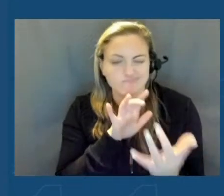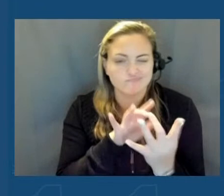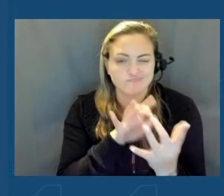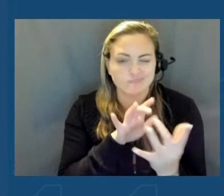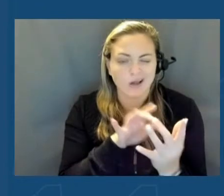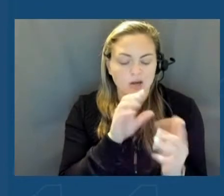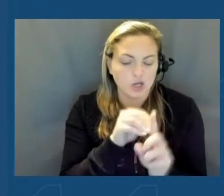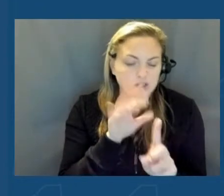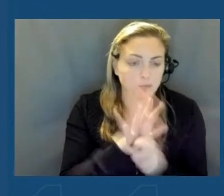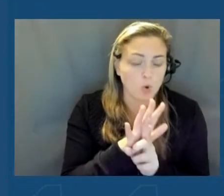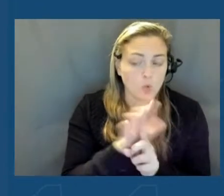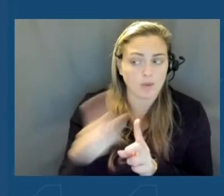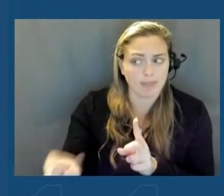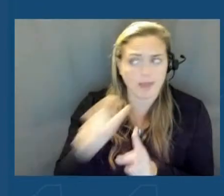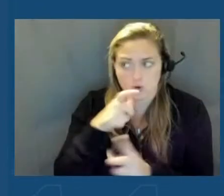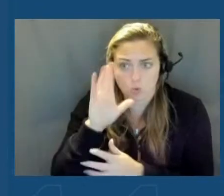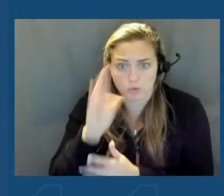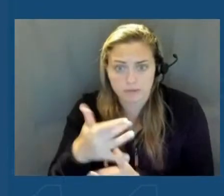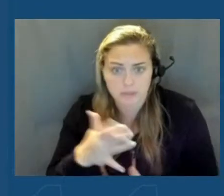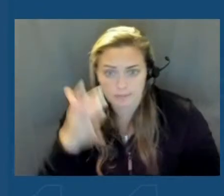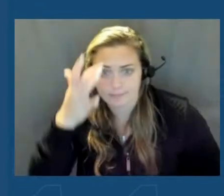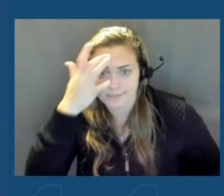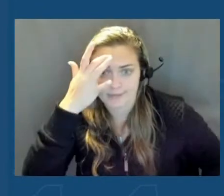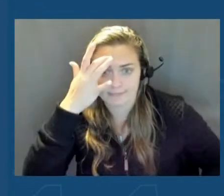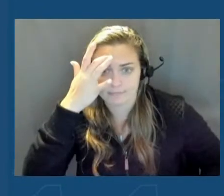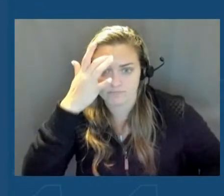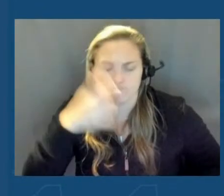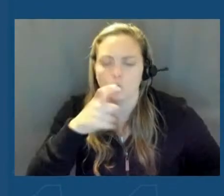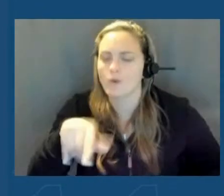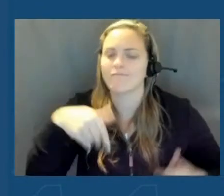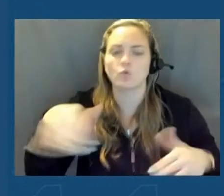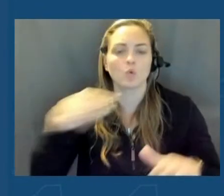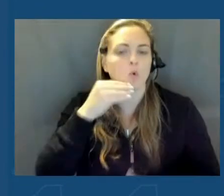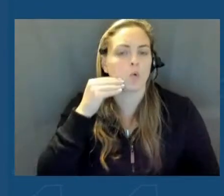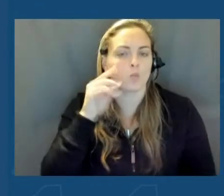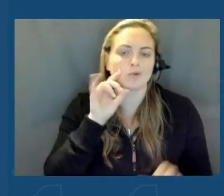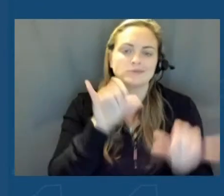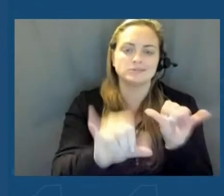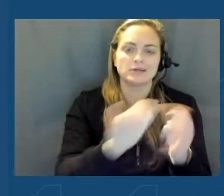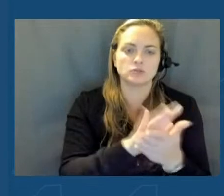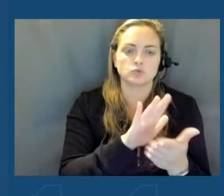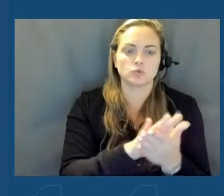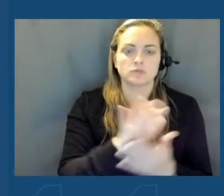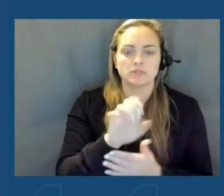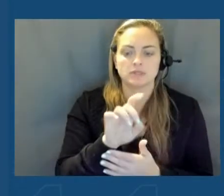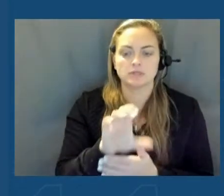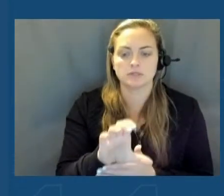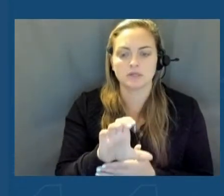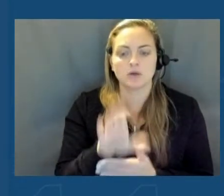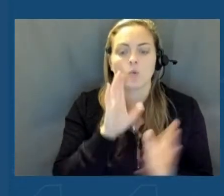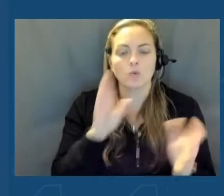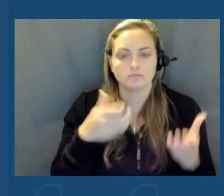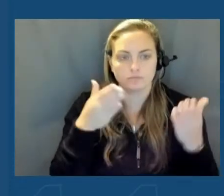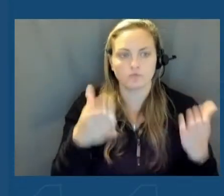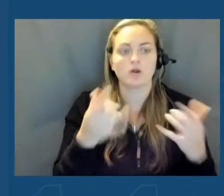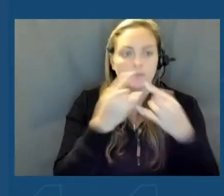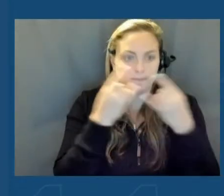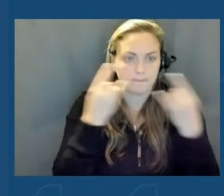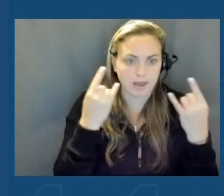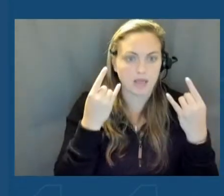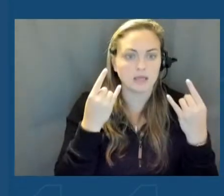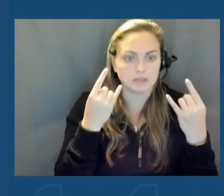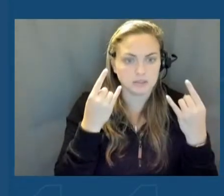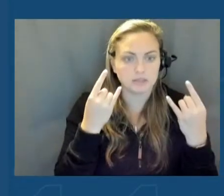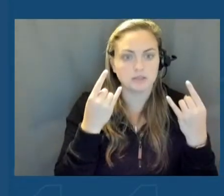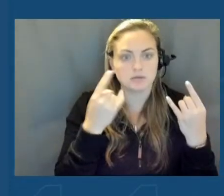and they don't have symptoms, they no longer have to go home. They will stay in school. And the CDC does recommend the wearing of a